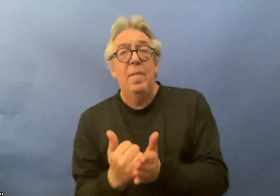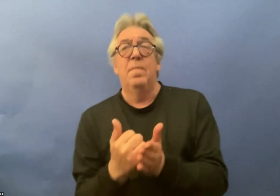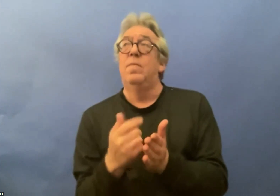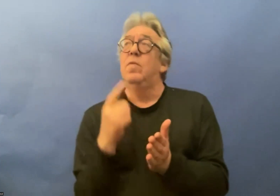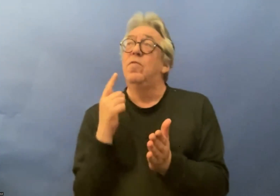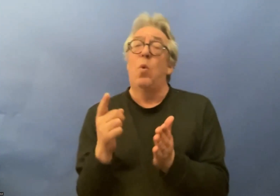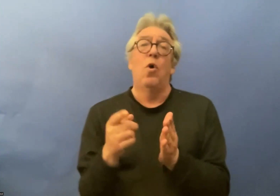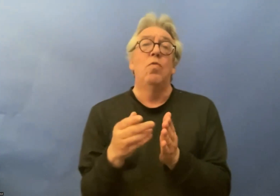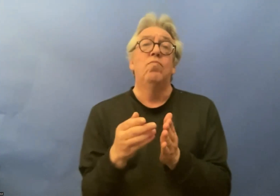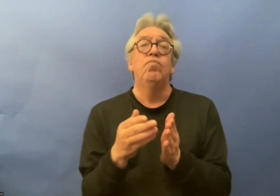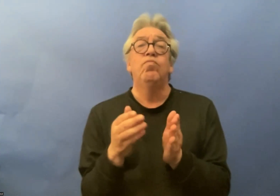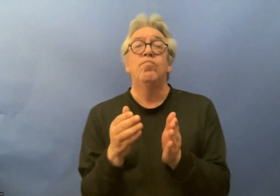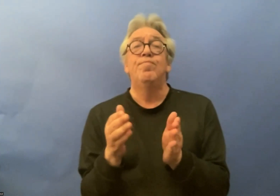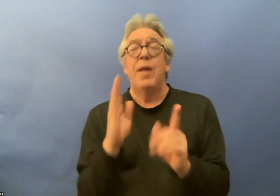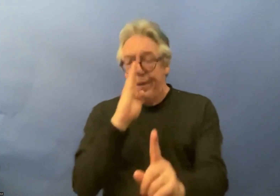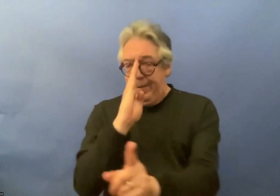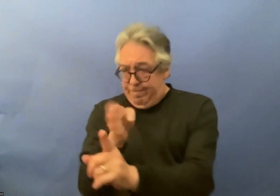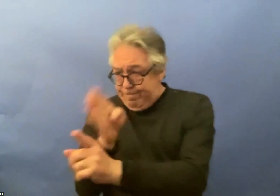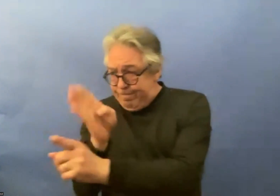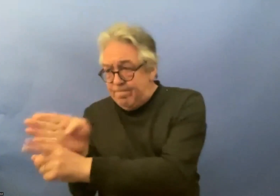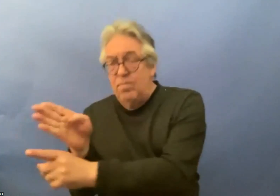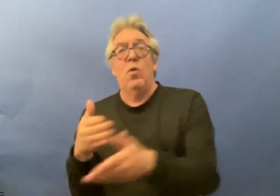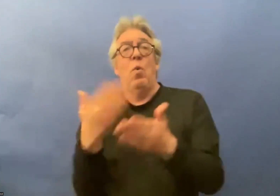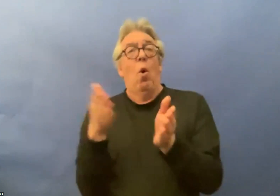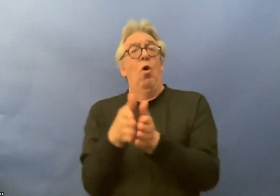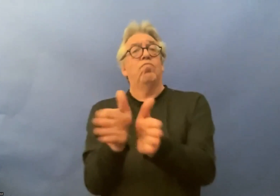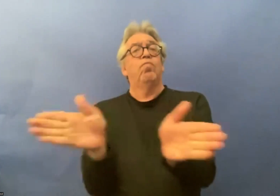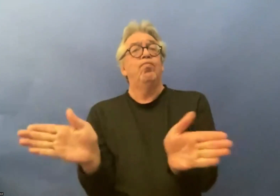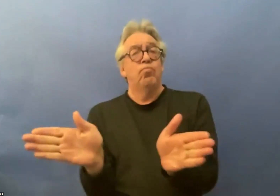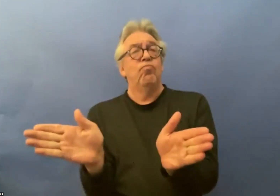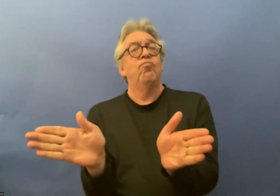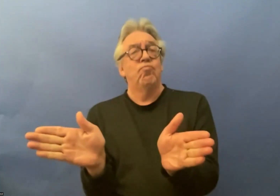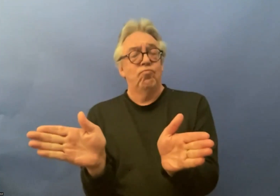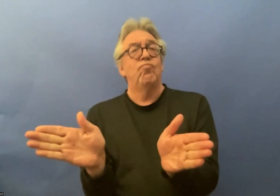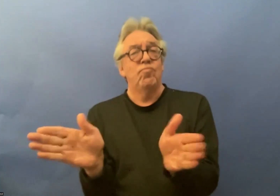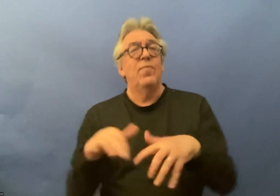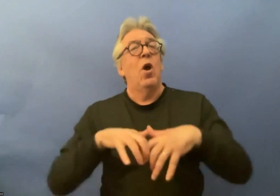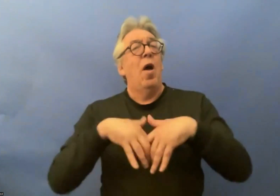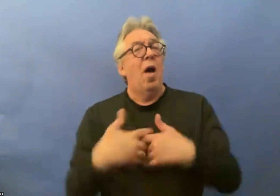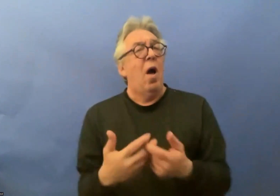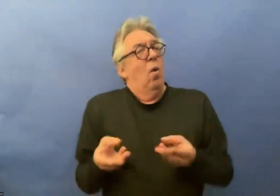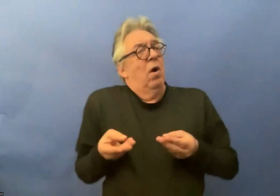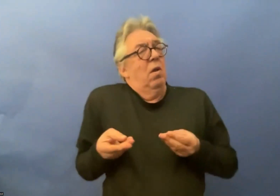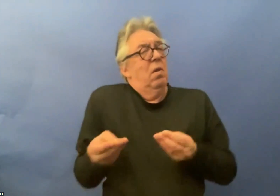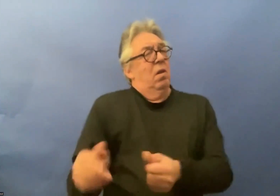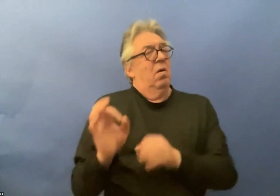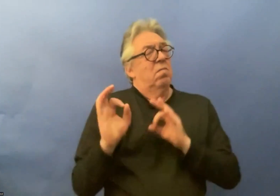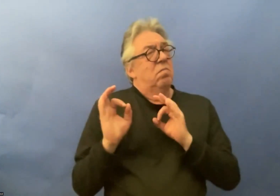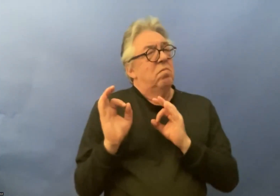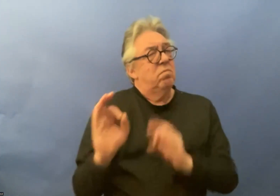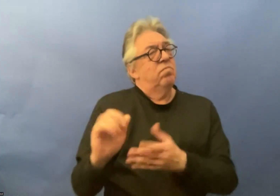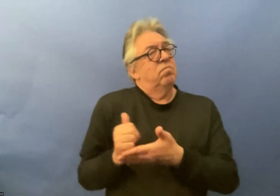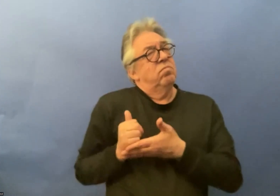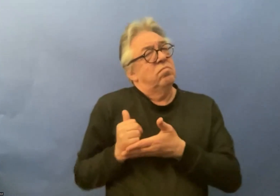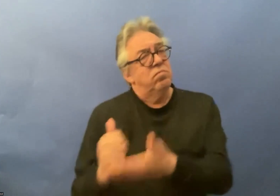and sectors approach to deliver effective and efficient humanitarian action